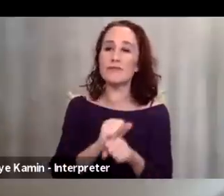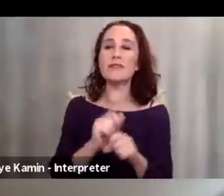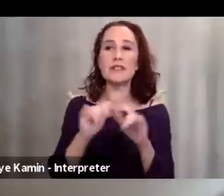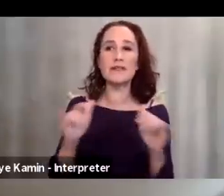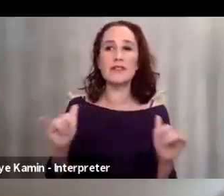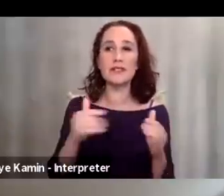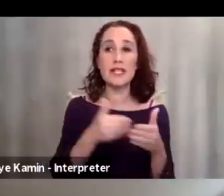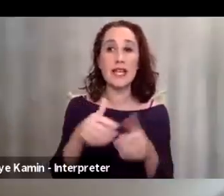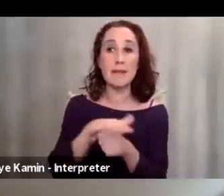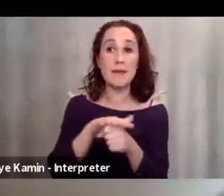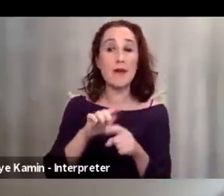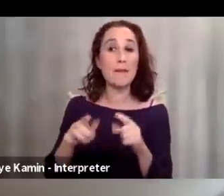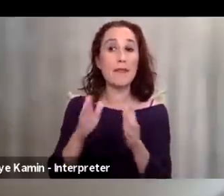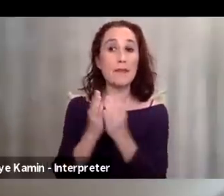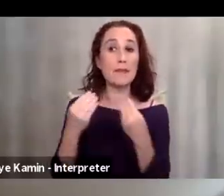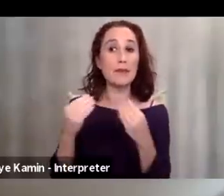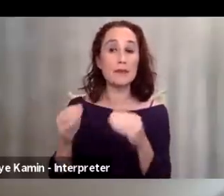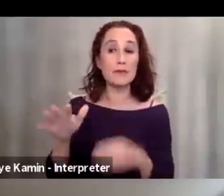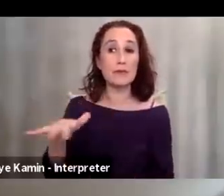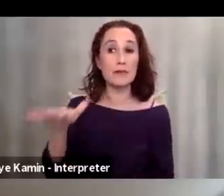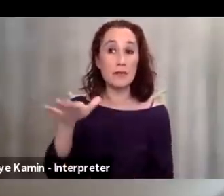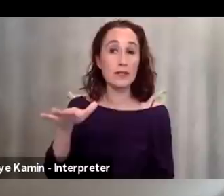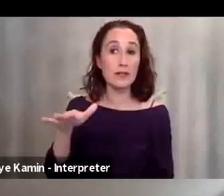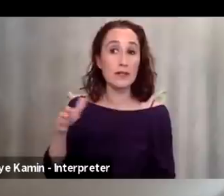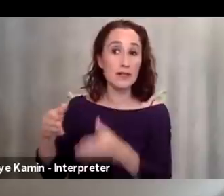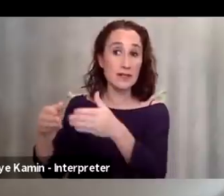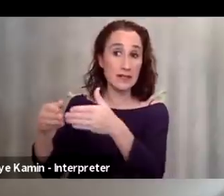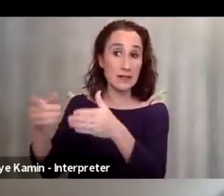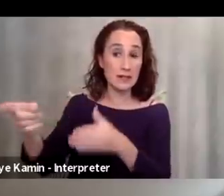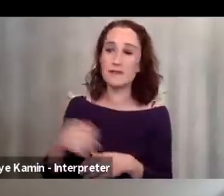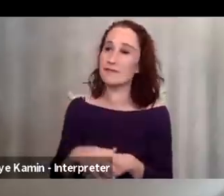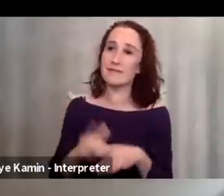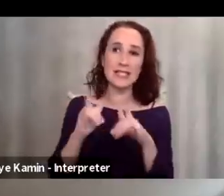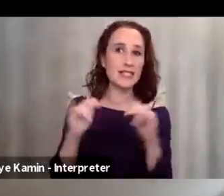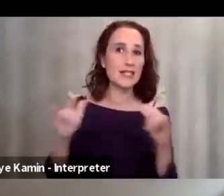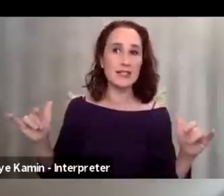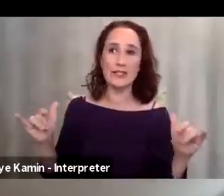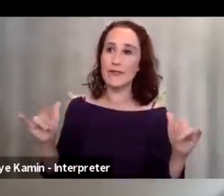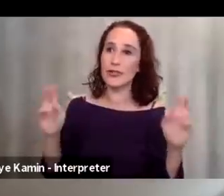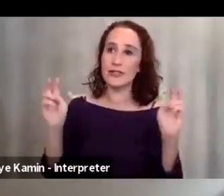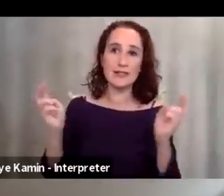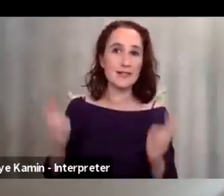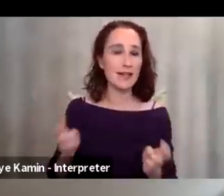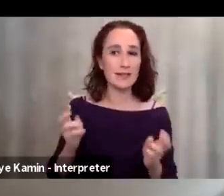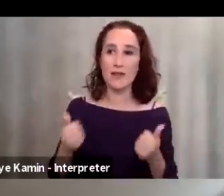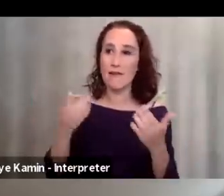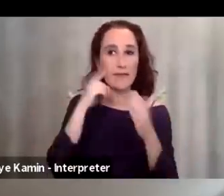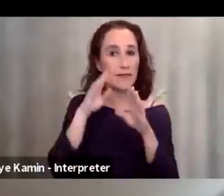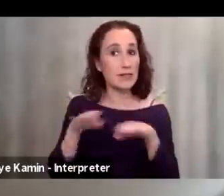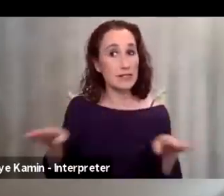to the bookstore around the corner, there were not a lot of diverse titles for children. And so that is